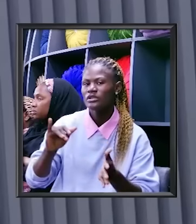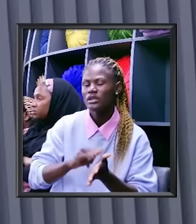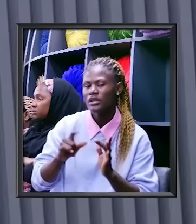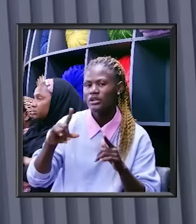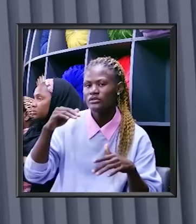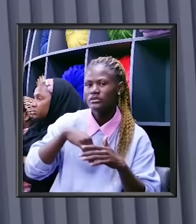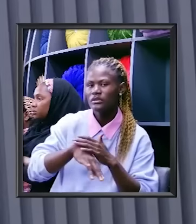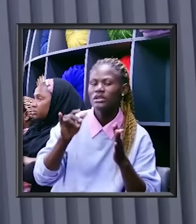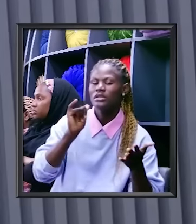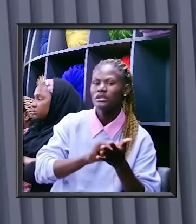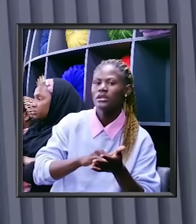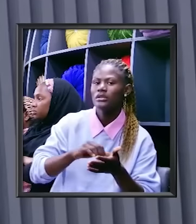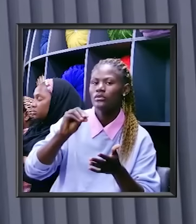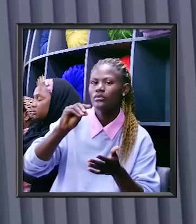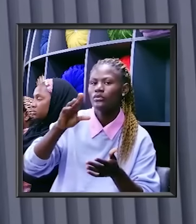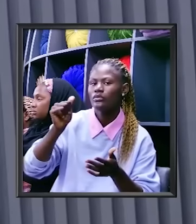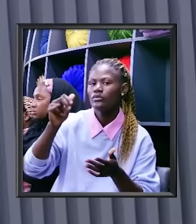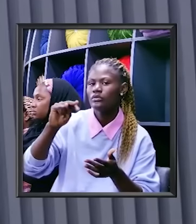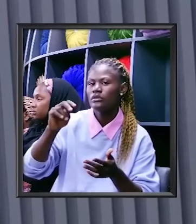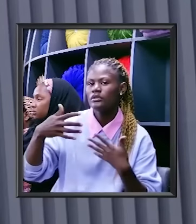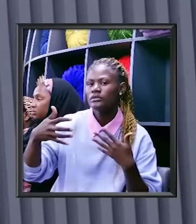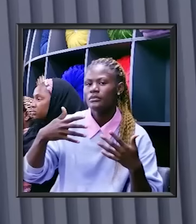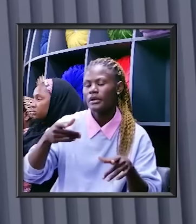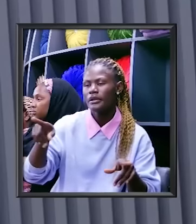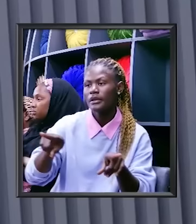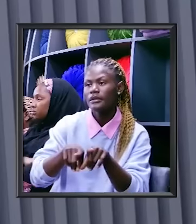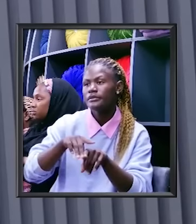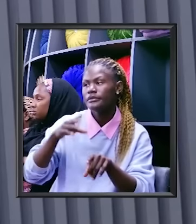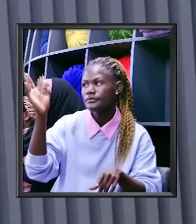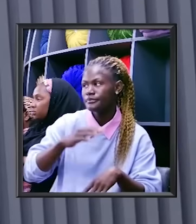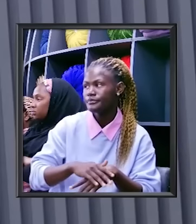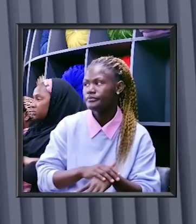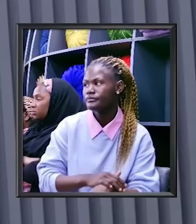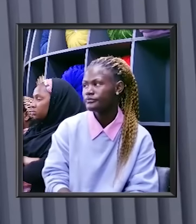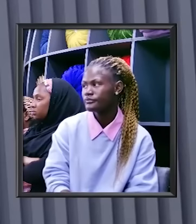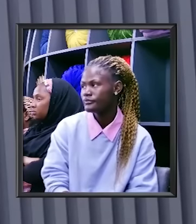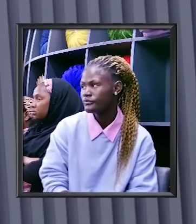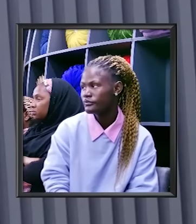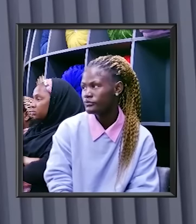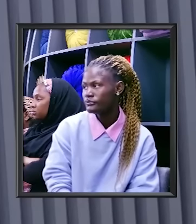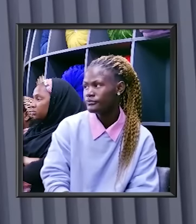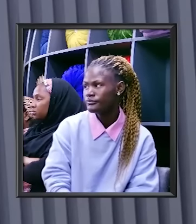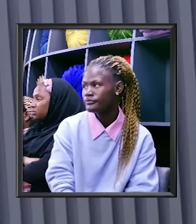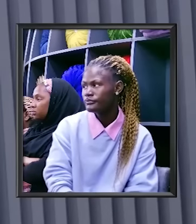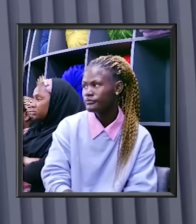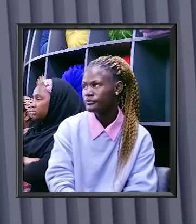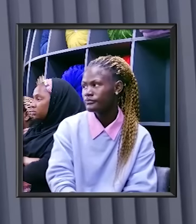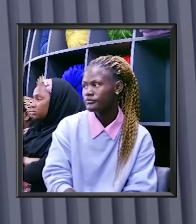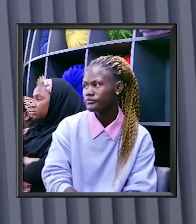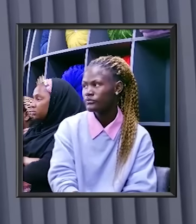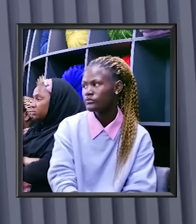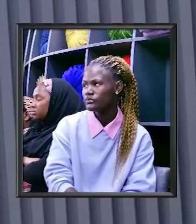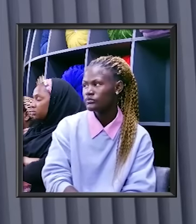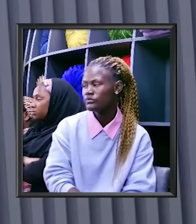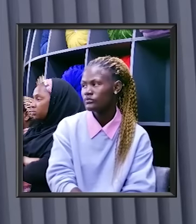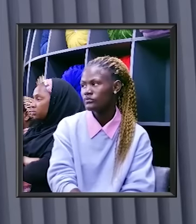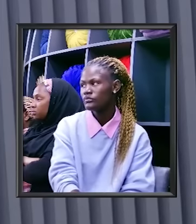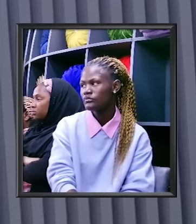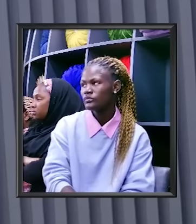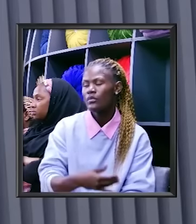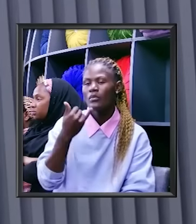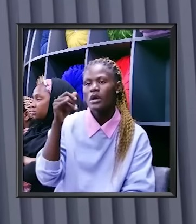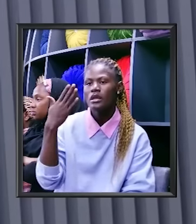Orange Market branch, and it needs to be checked. Above all, I agree with what Kelechi said. The